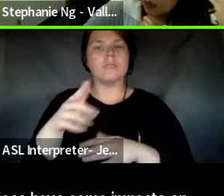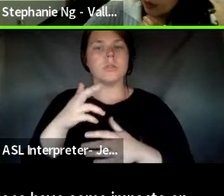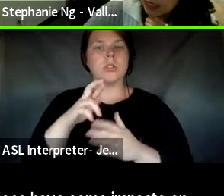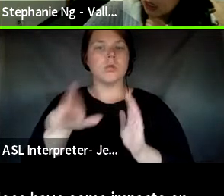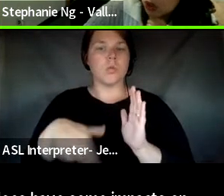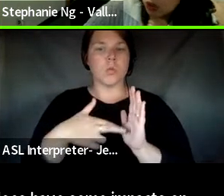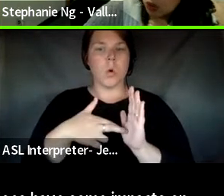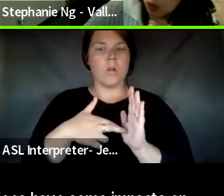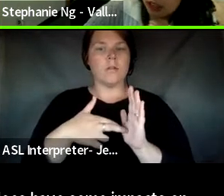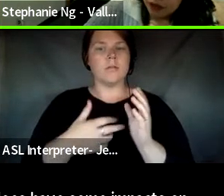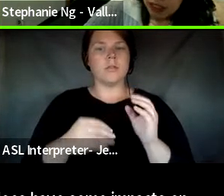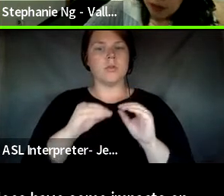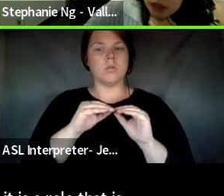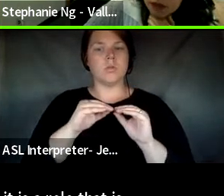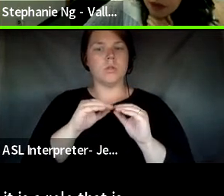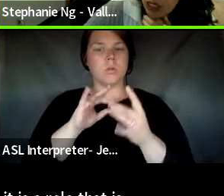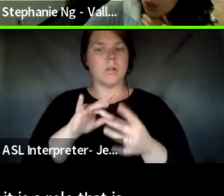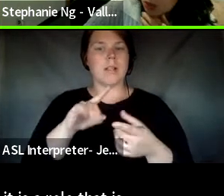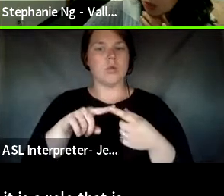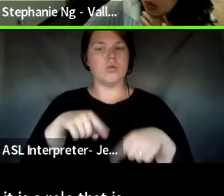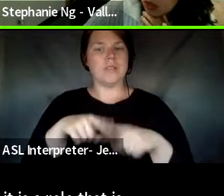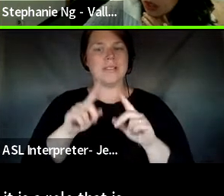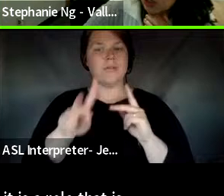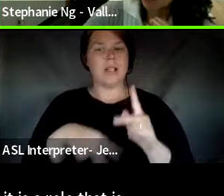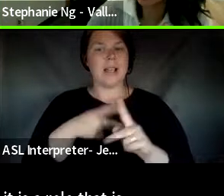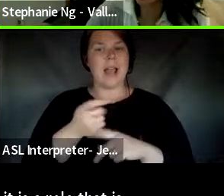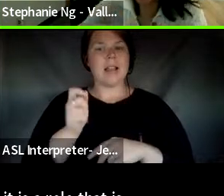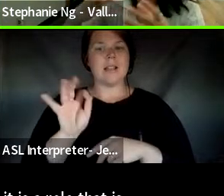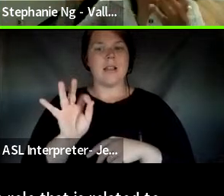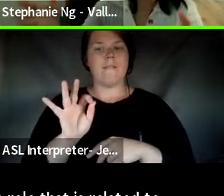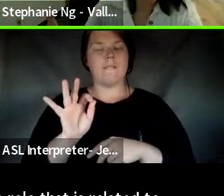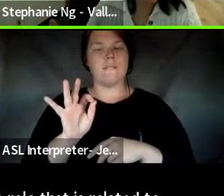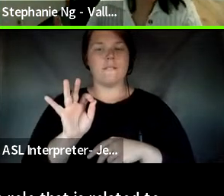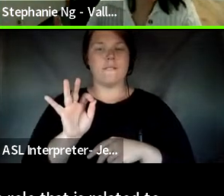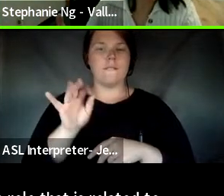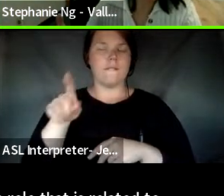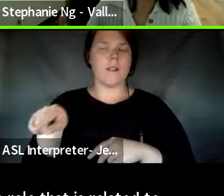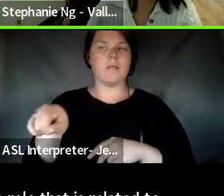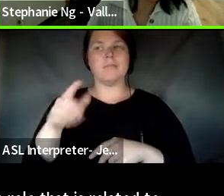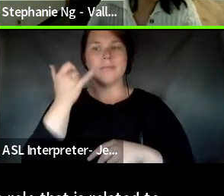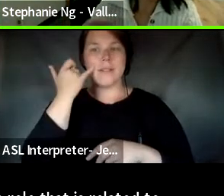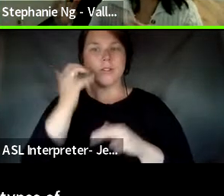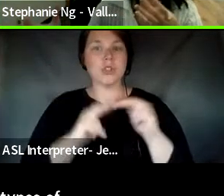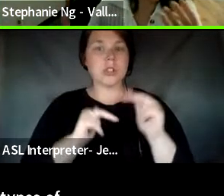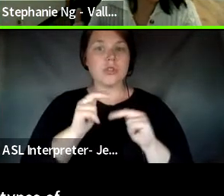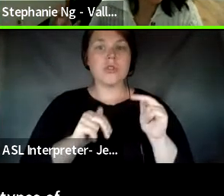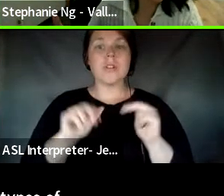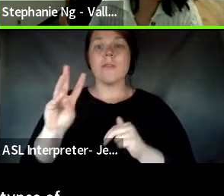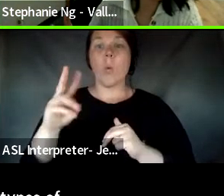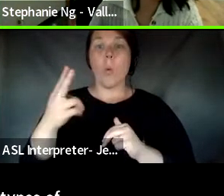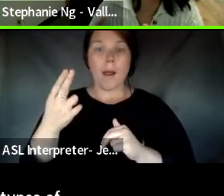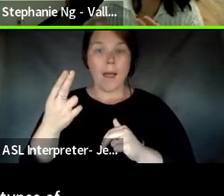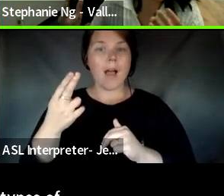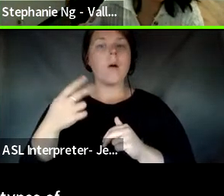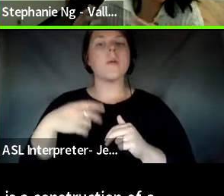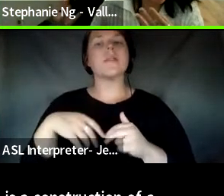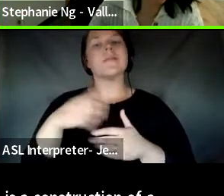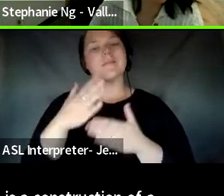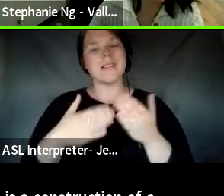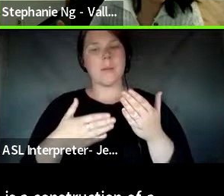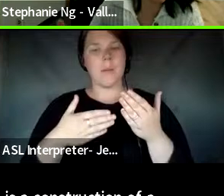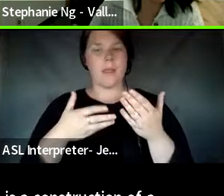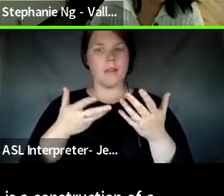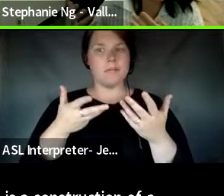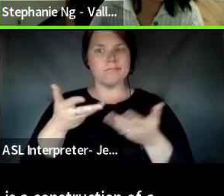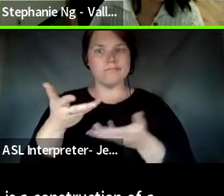is related to different types of if there is a construction of a warehouse, some of the mitigation measures, some of the